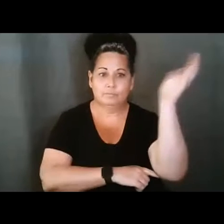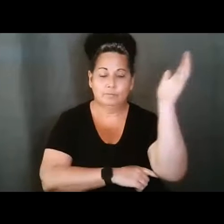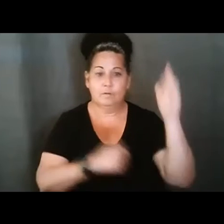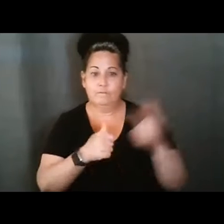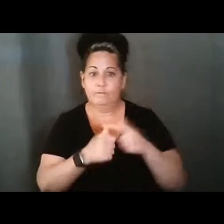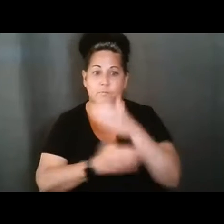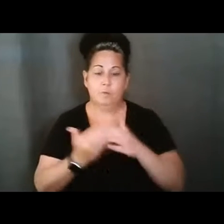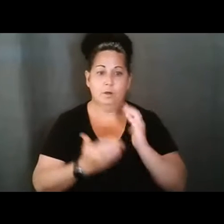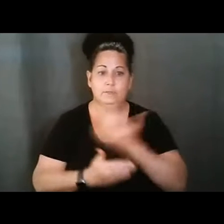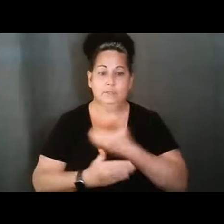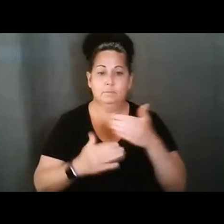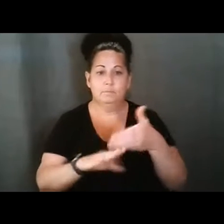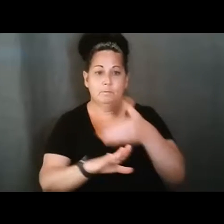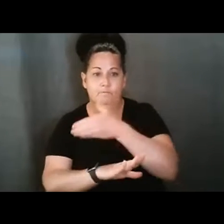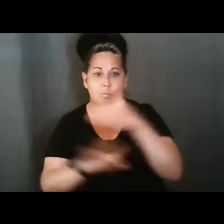pre-recorded.